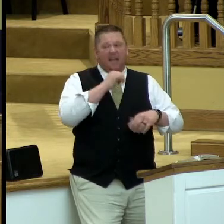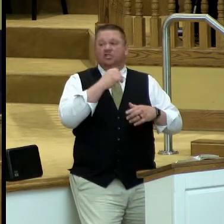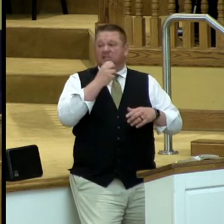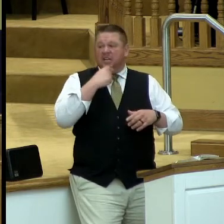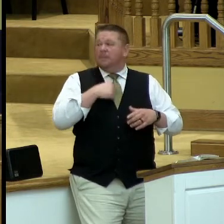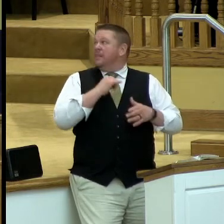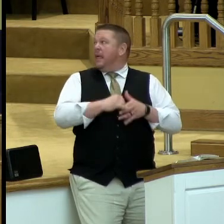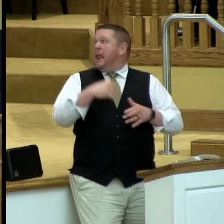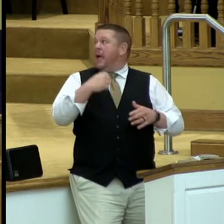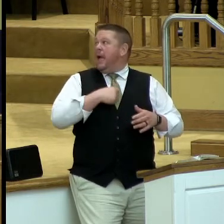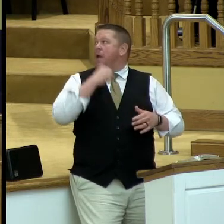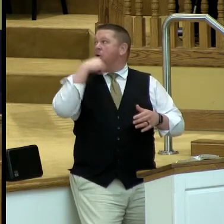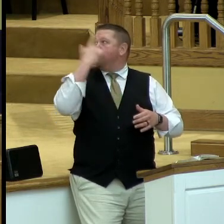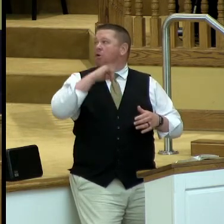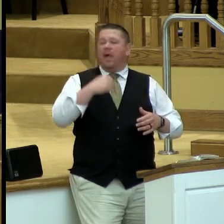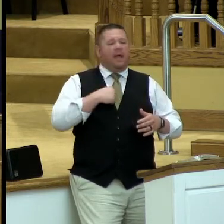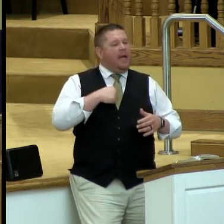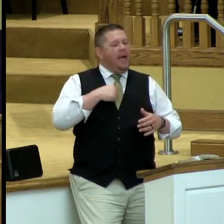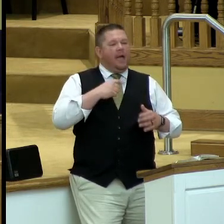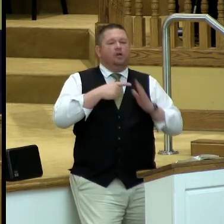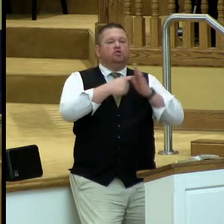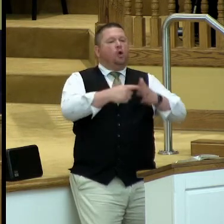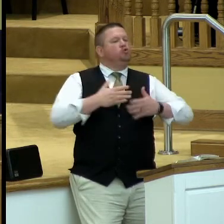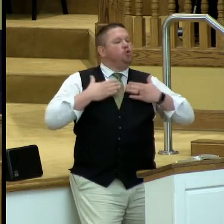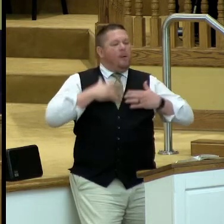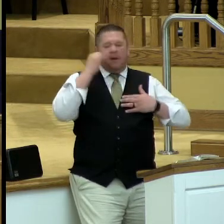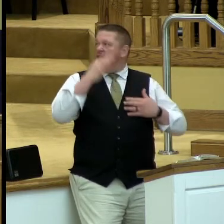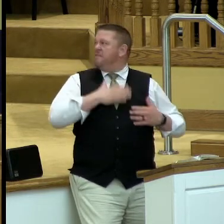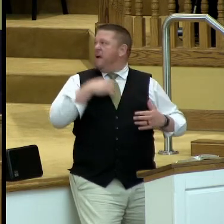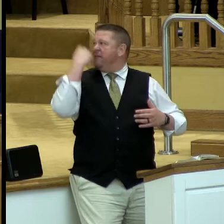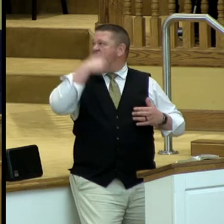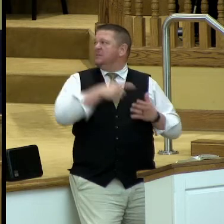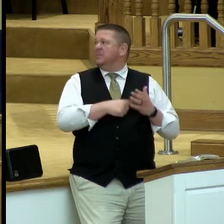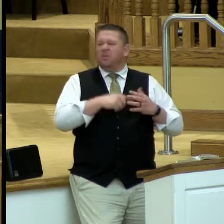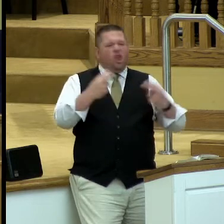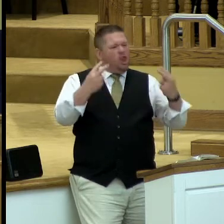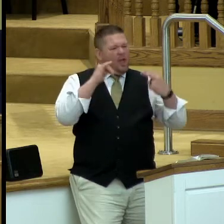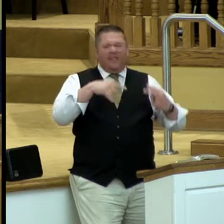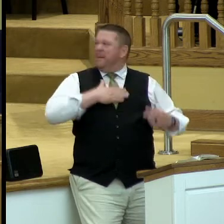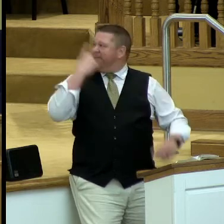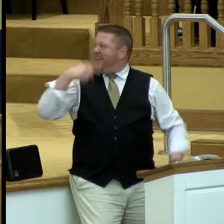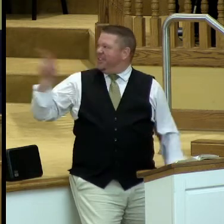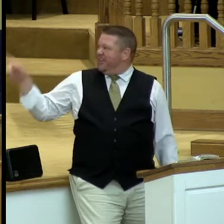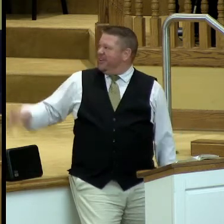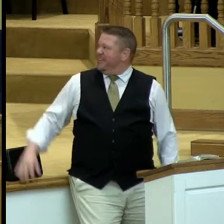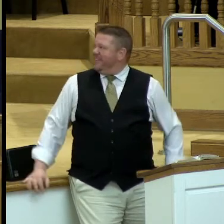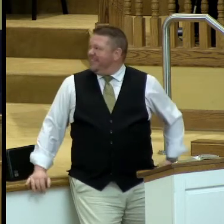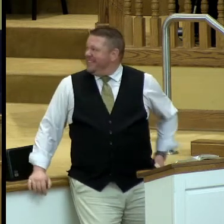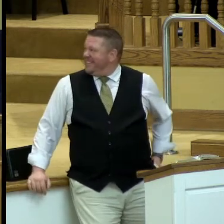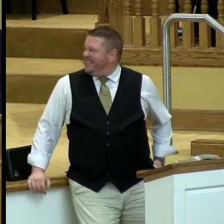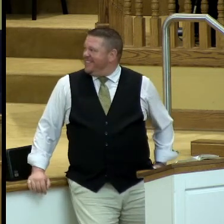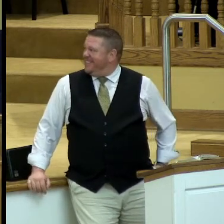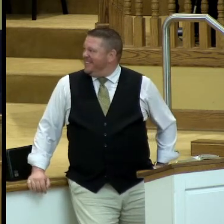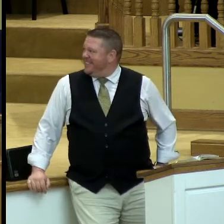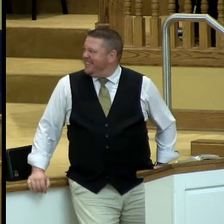single day that I do not look like I exude joy because of my face. Look at this happiness.